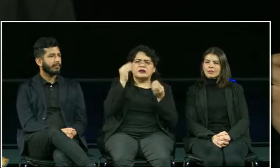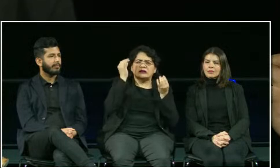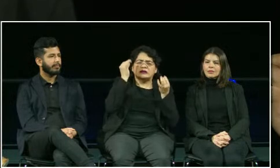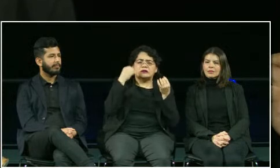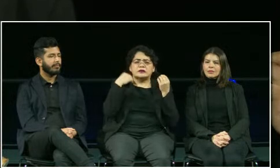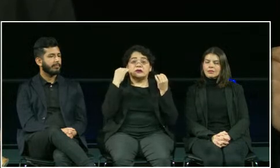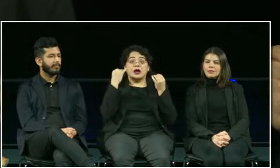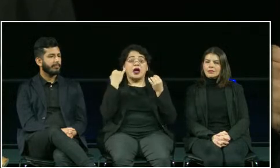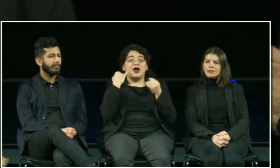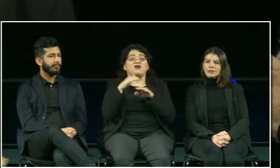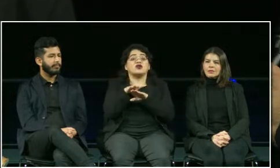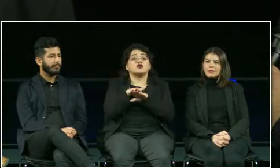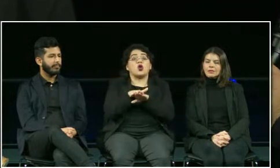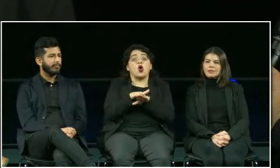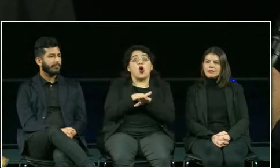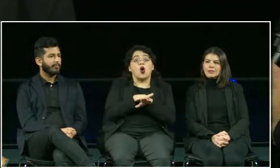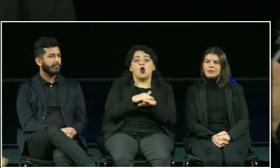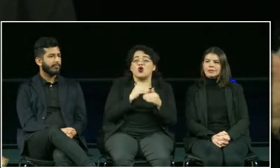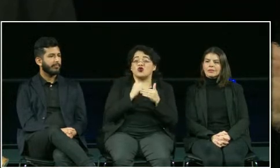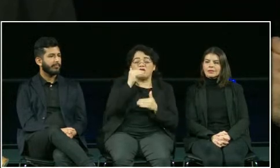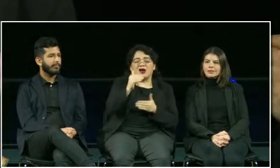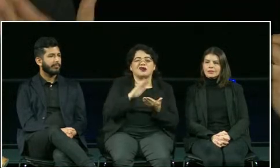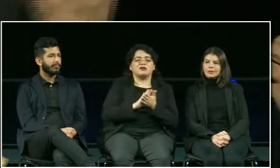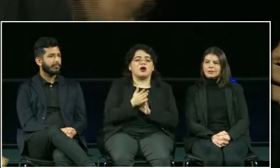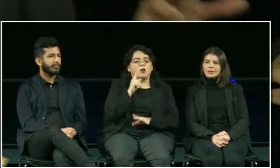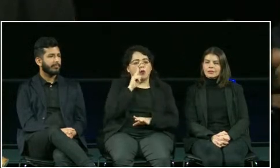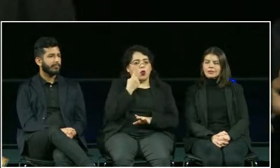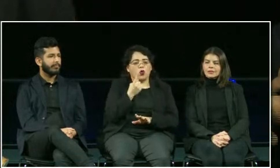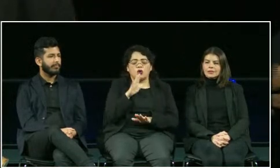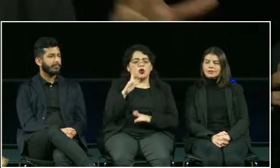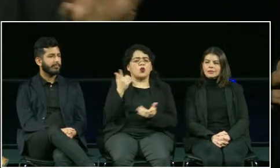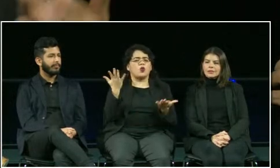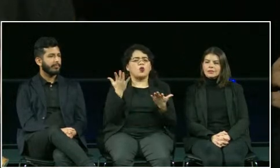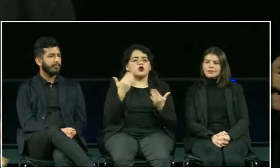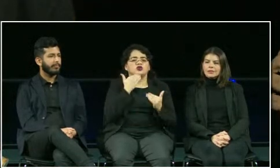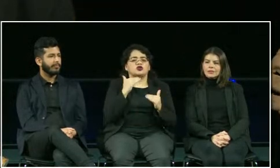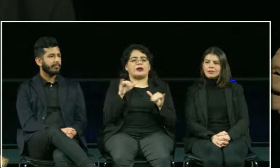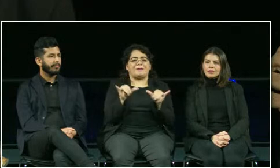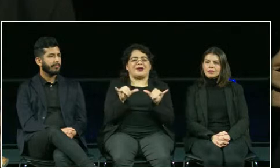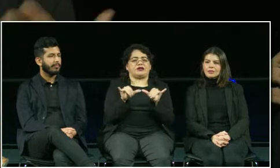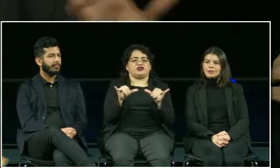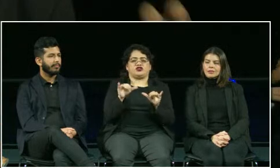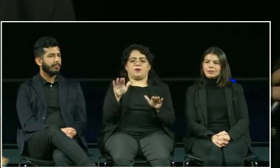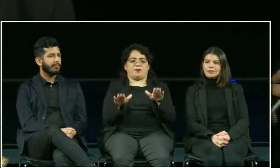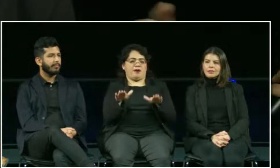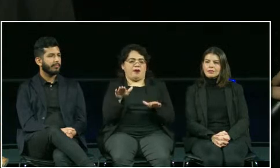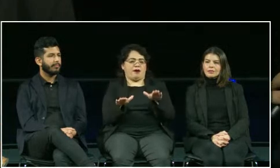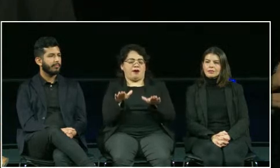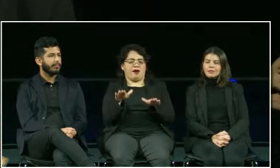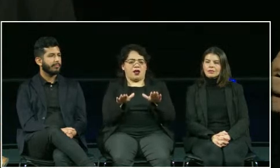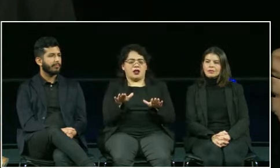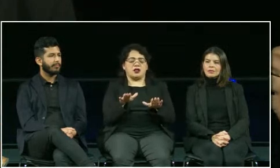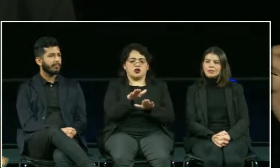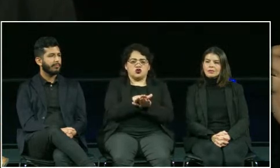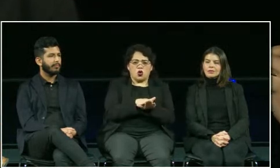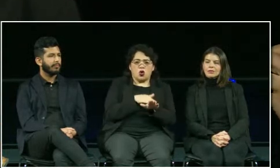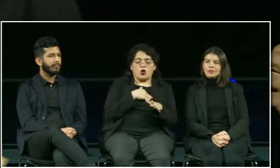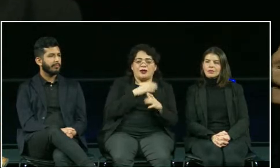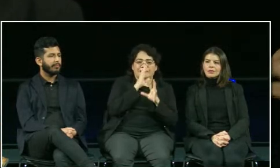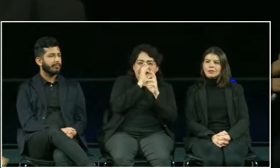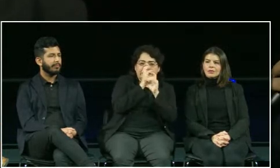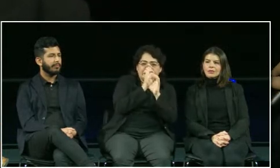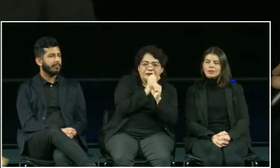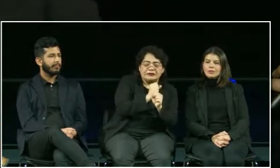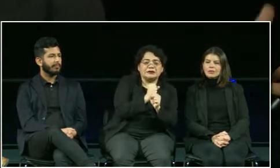too slow, then it can be boring. So we needed to find this good measure. So instead of having two weeks of